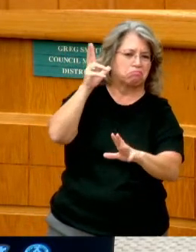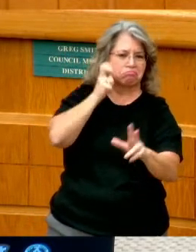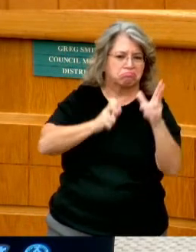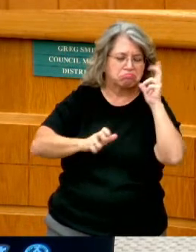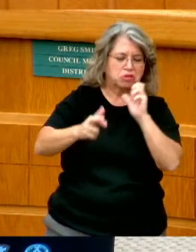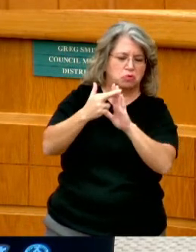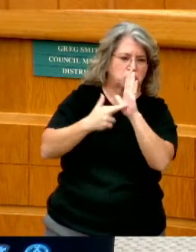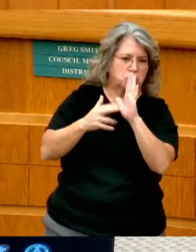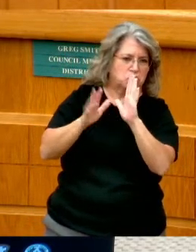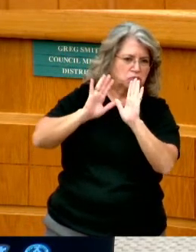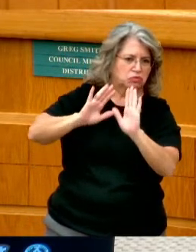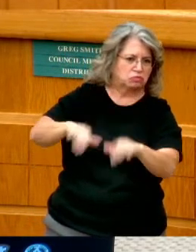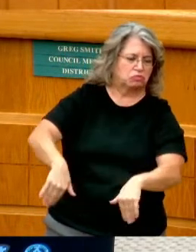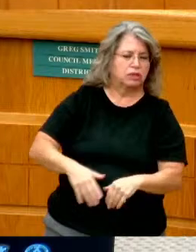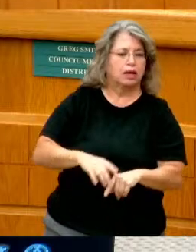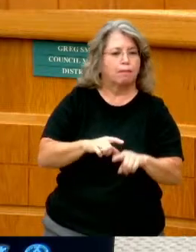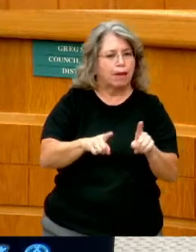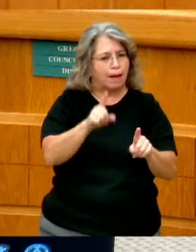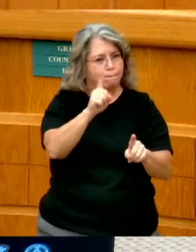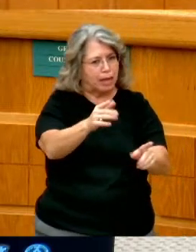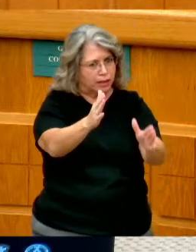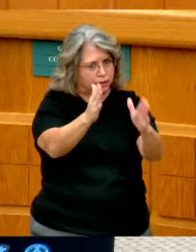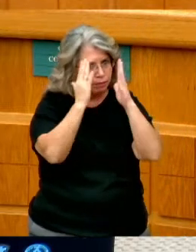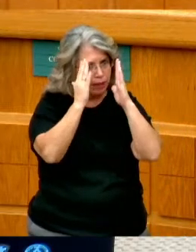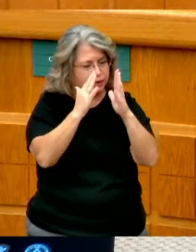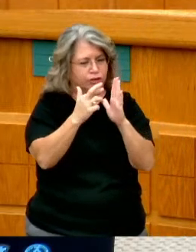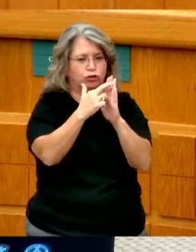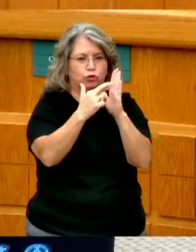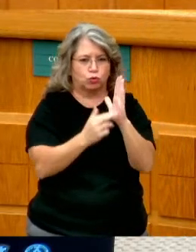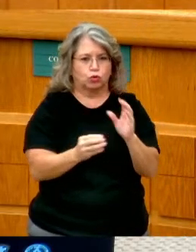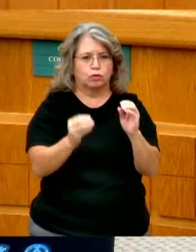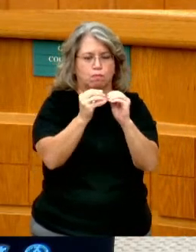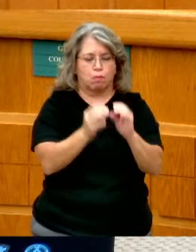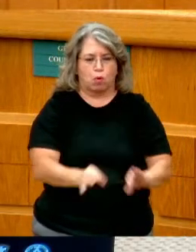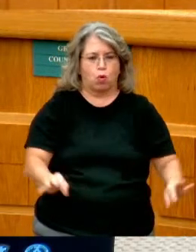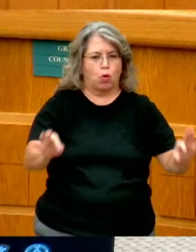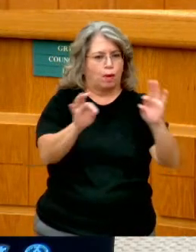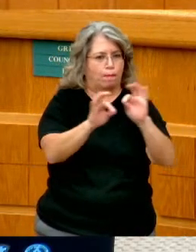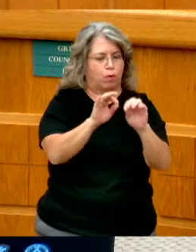these. These rules are more important than ever.